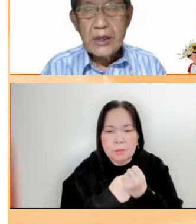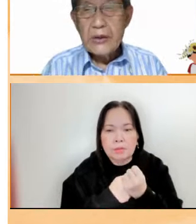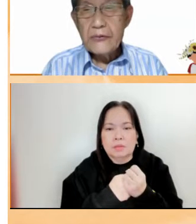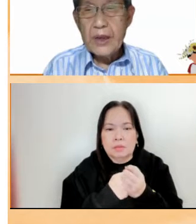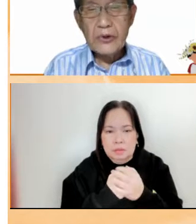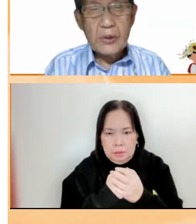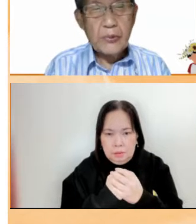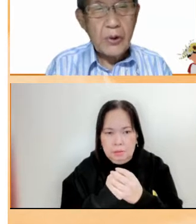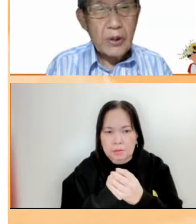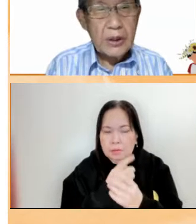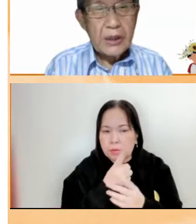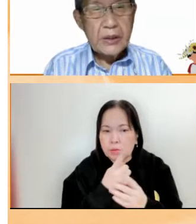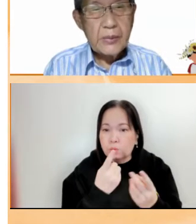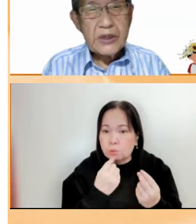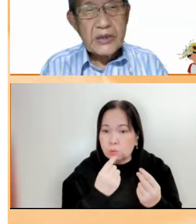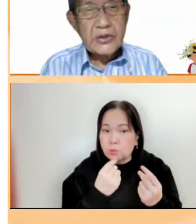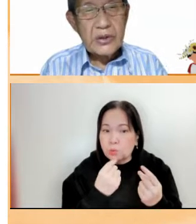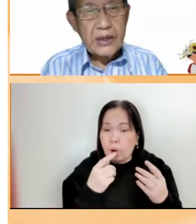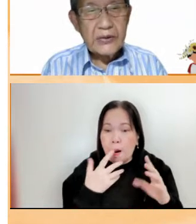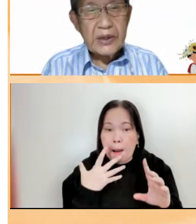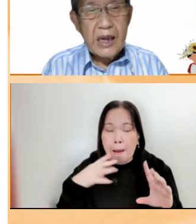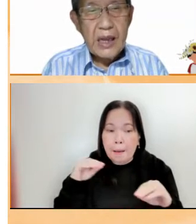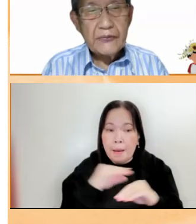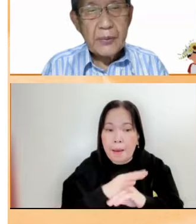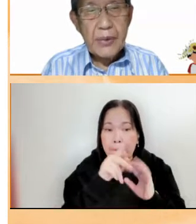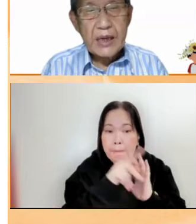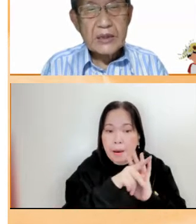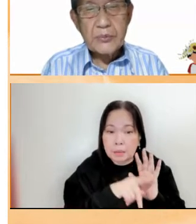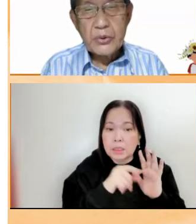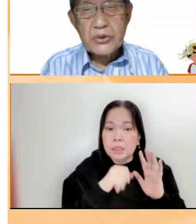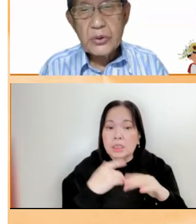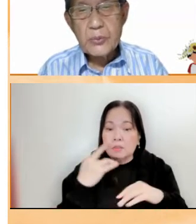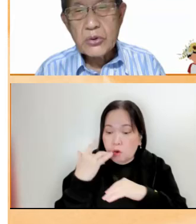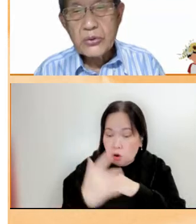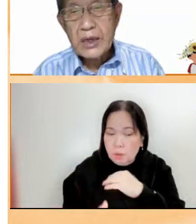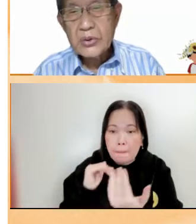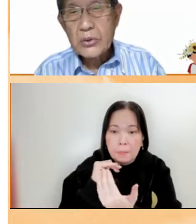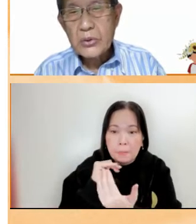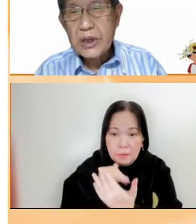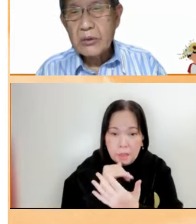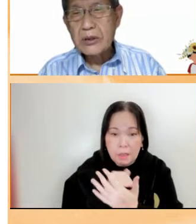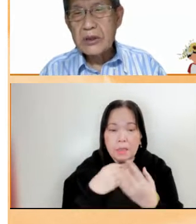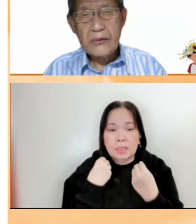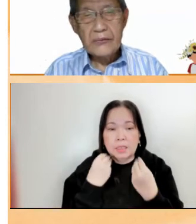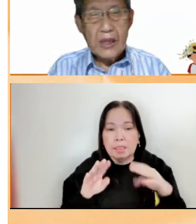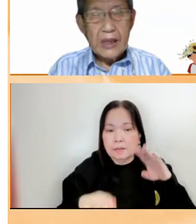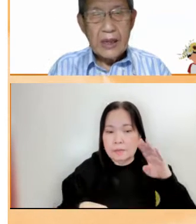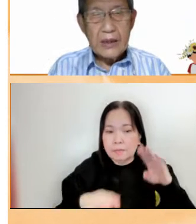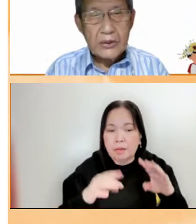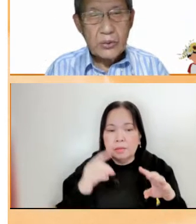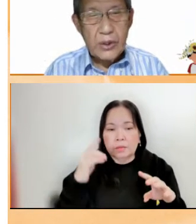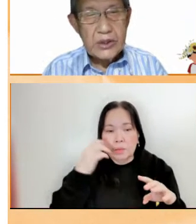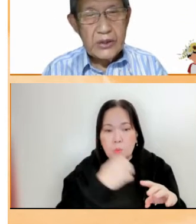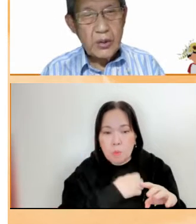more favorable remediation later in life. A balanced approach to emotional, social, cognitive,